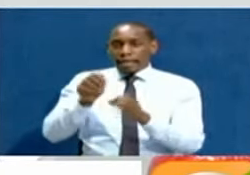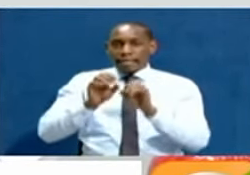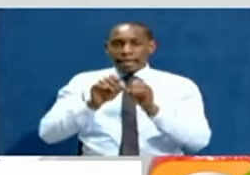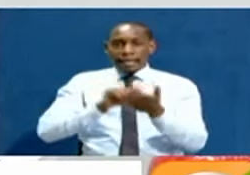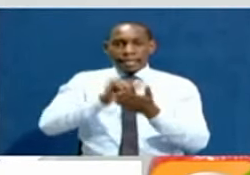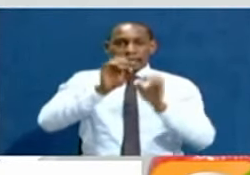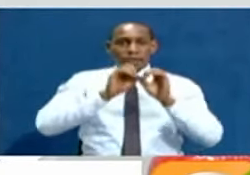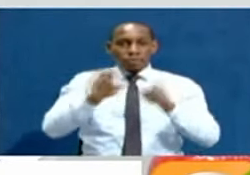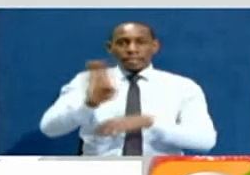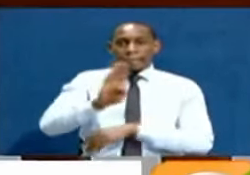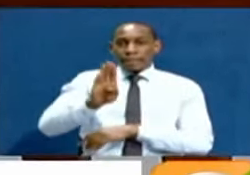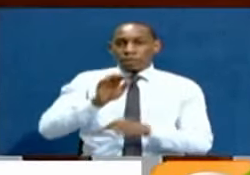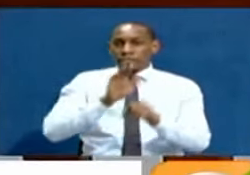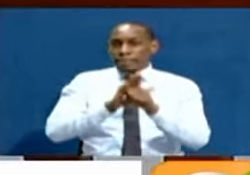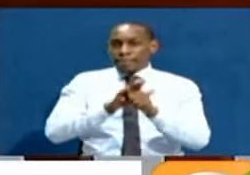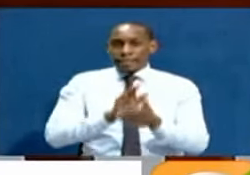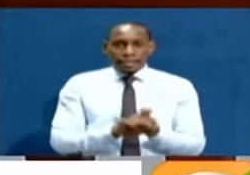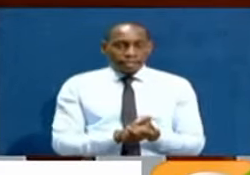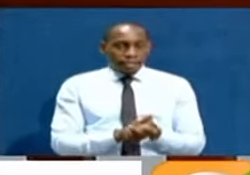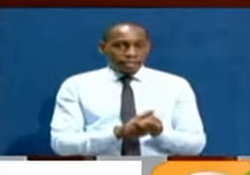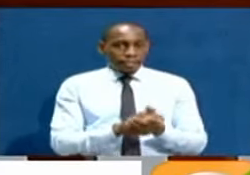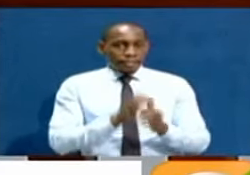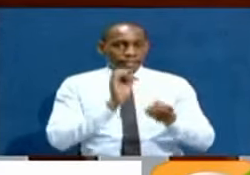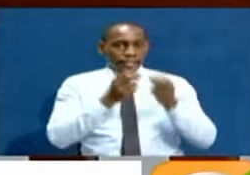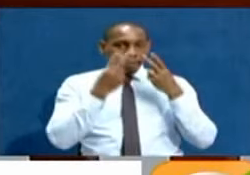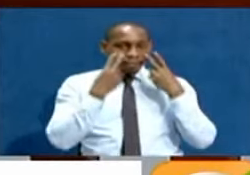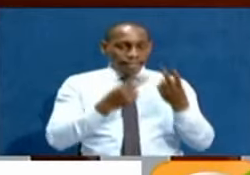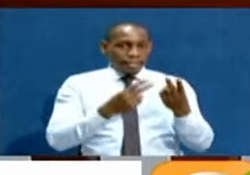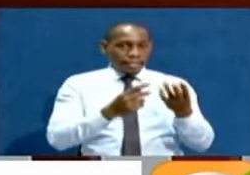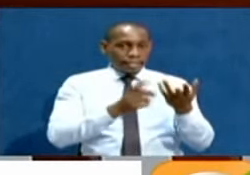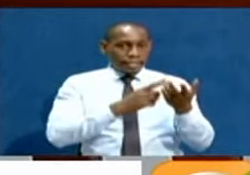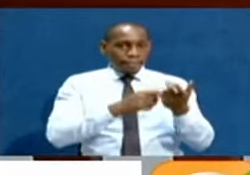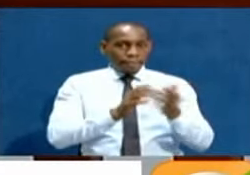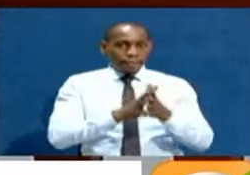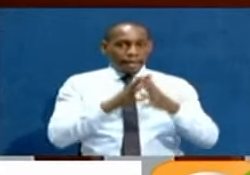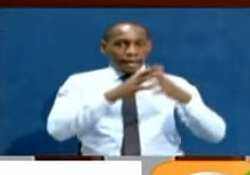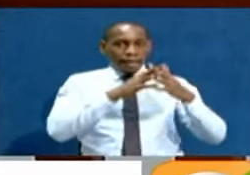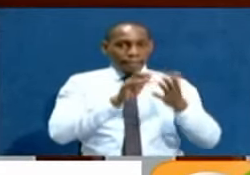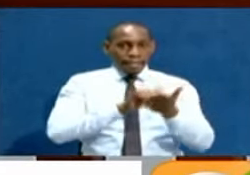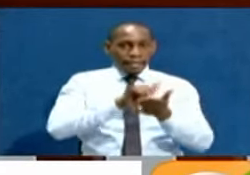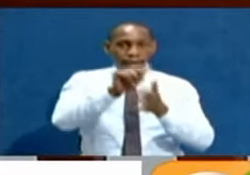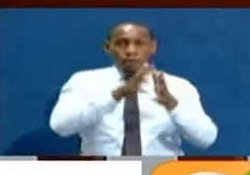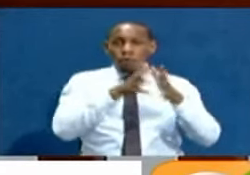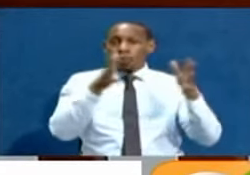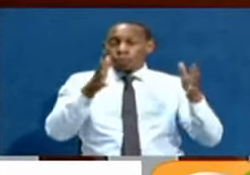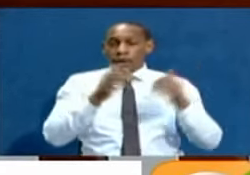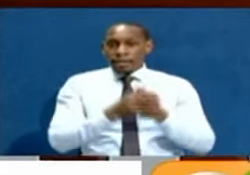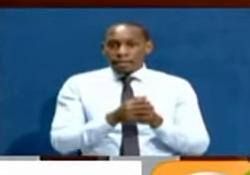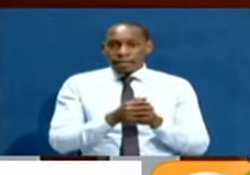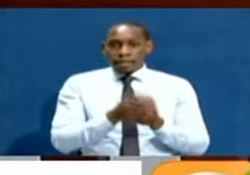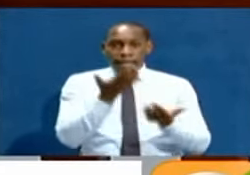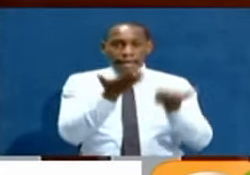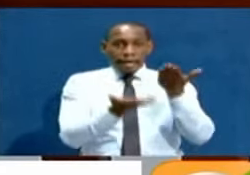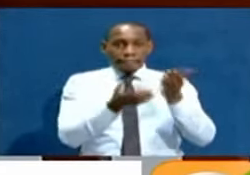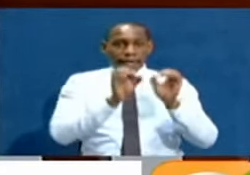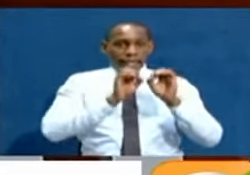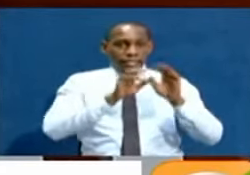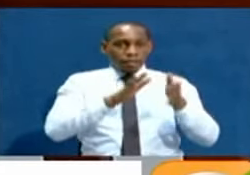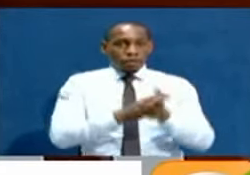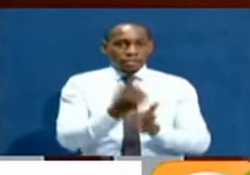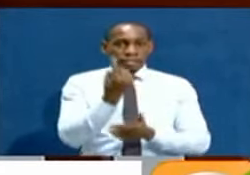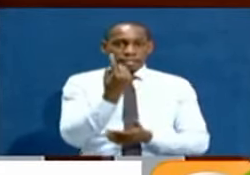lost billions and billions. Well, if you look at the figures in the U.S. carriers, the big legacy carriers, the average loss